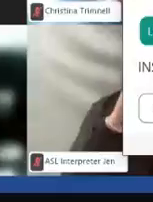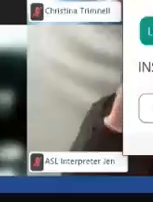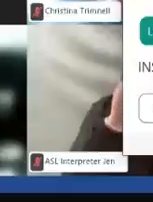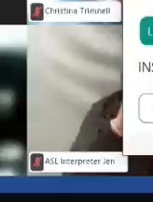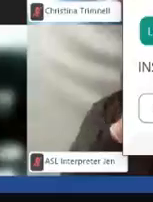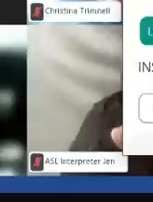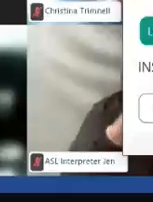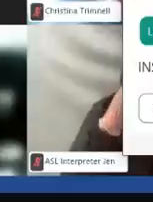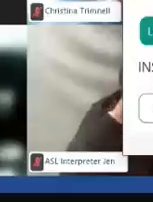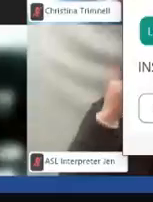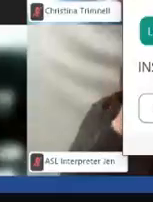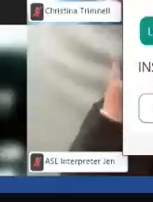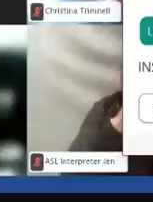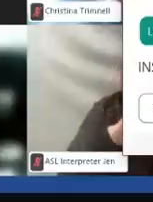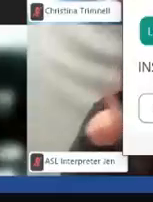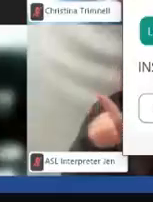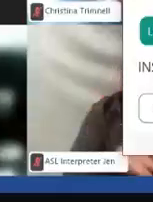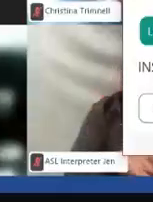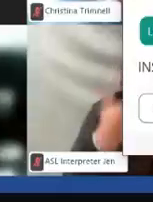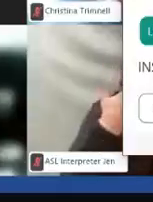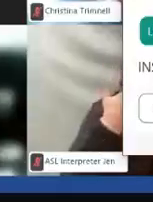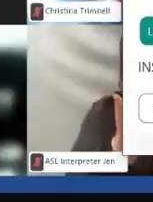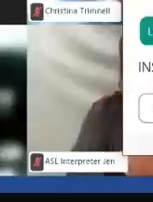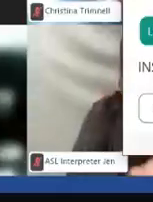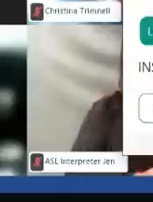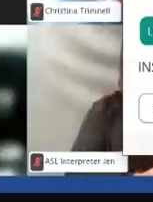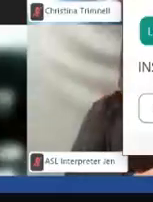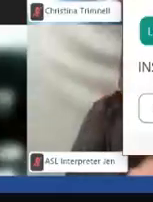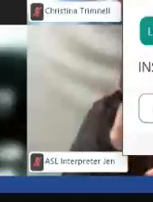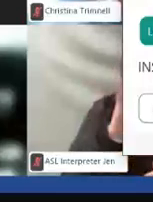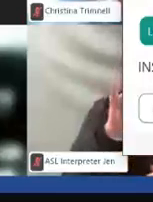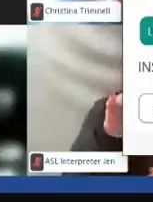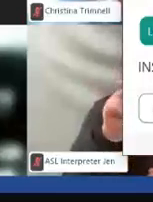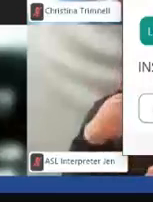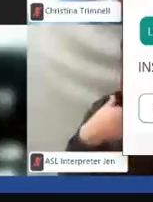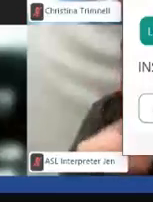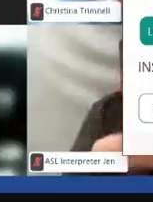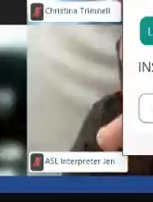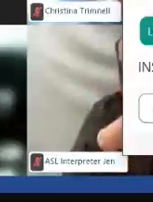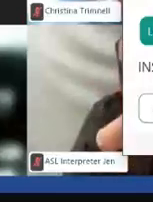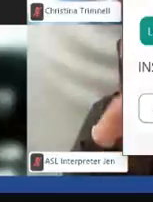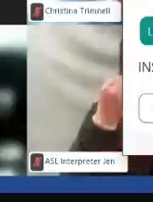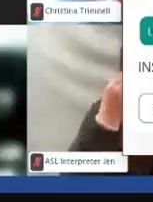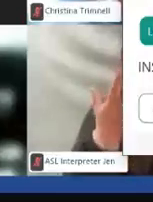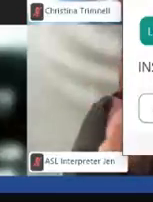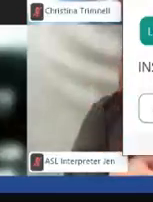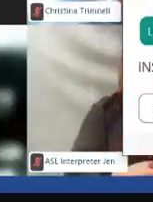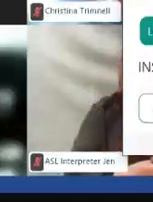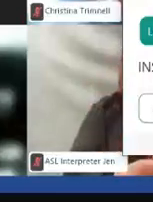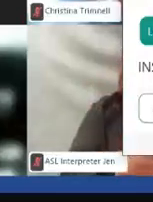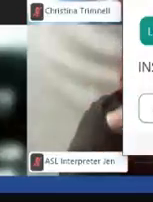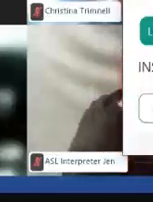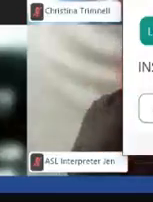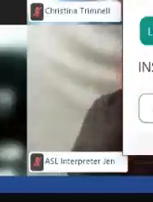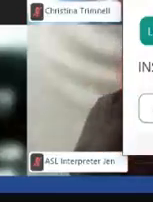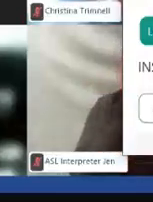consideration. All right, thank you. Mike, do you have any additional information on this? Yes,